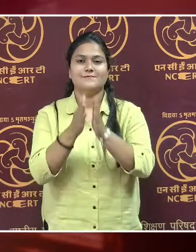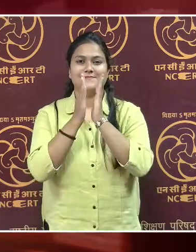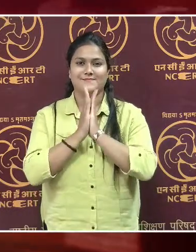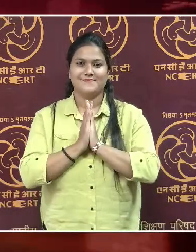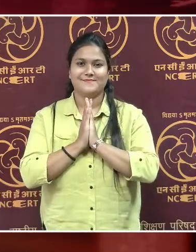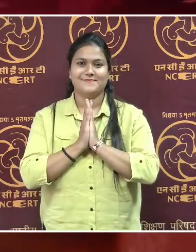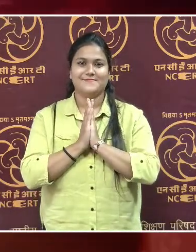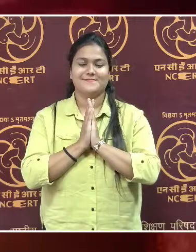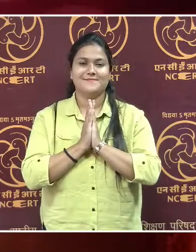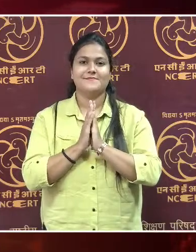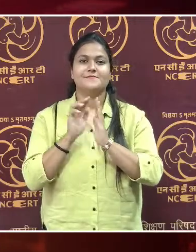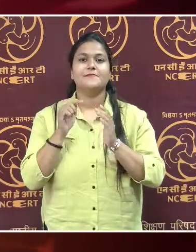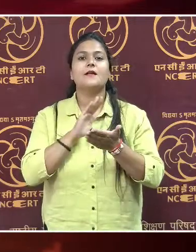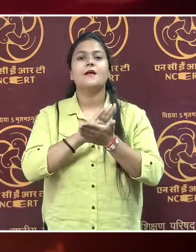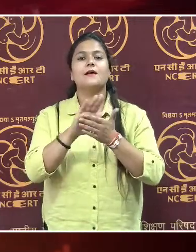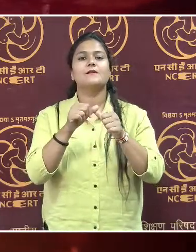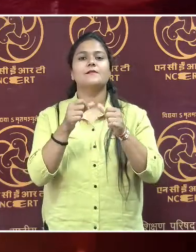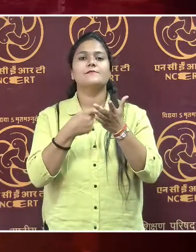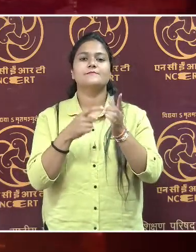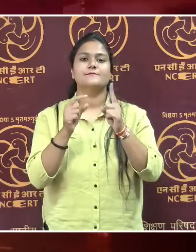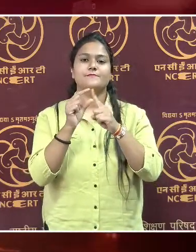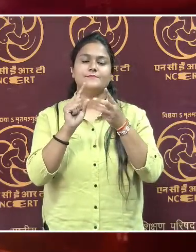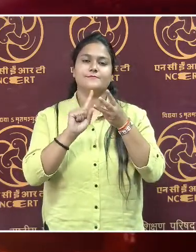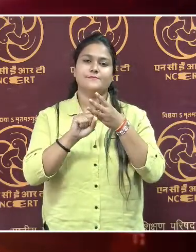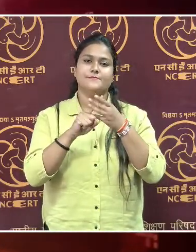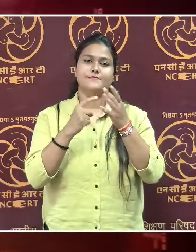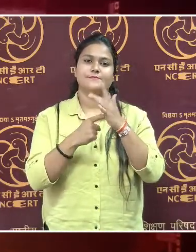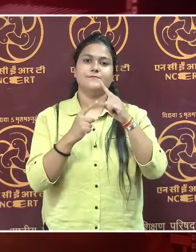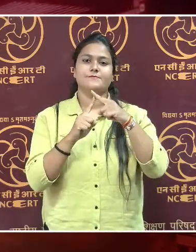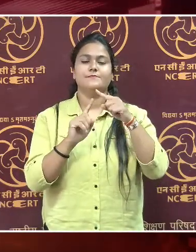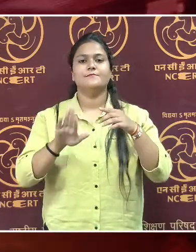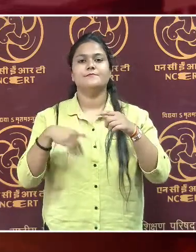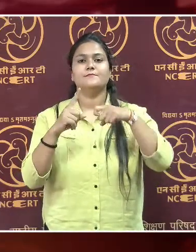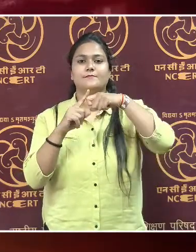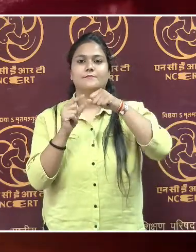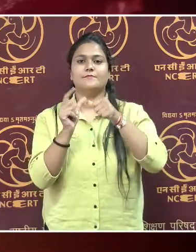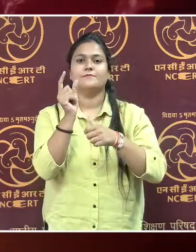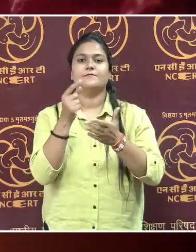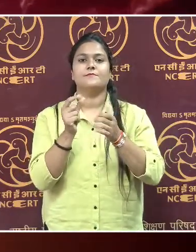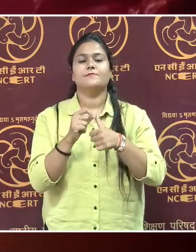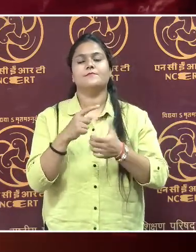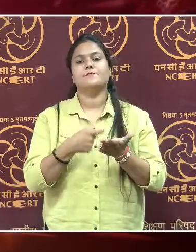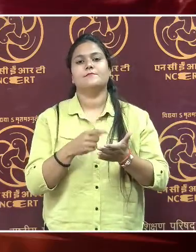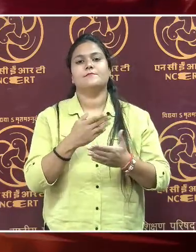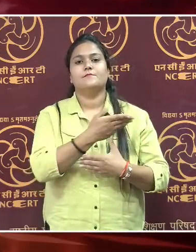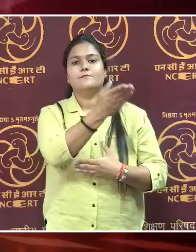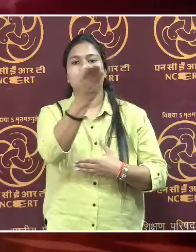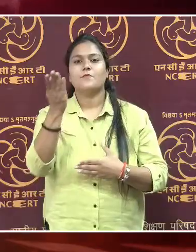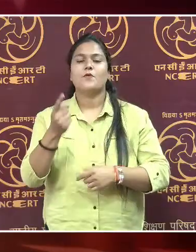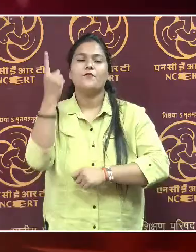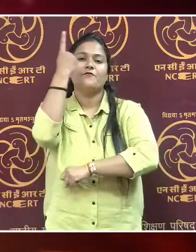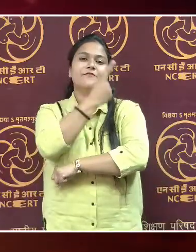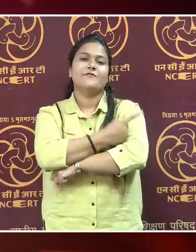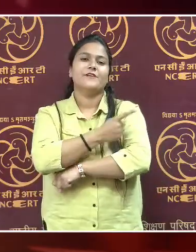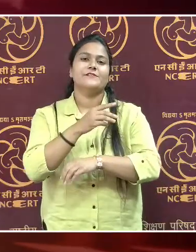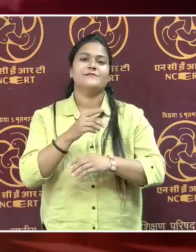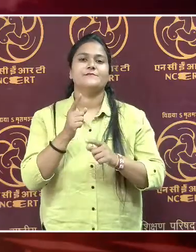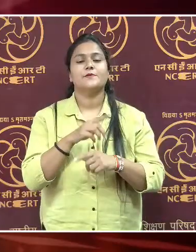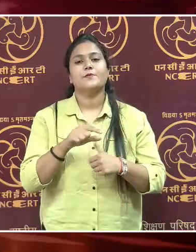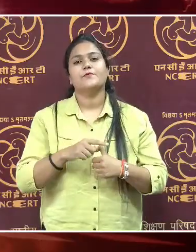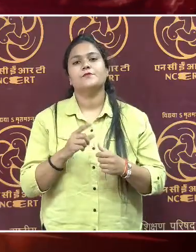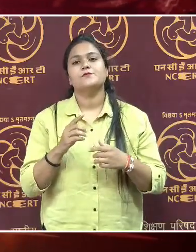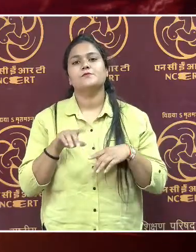Namaskar. I'm Harpreet Kaur and I welcome you all to our live and interactive 5-day online course for regular teachers